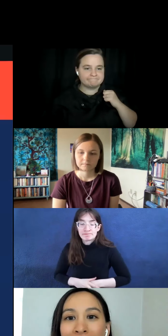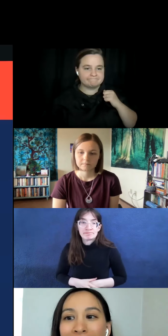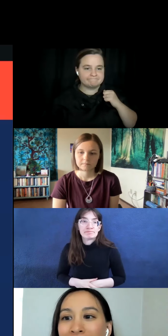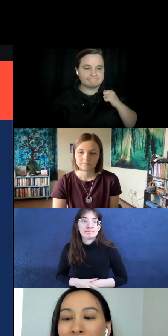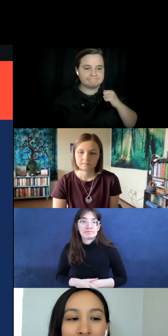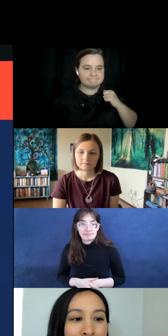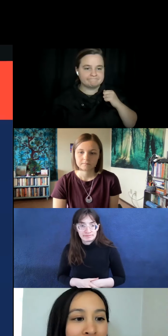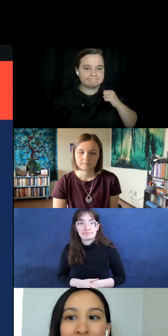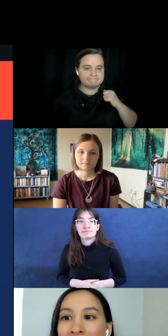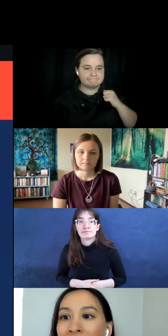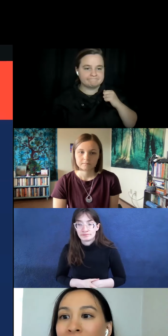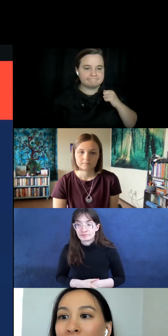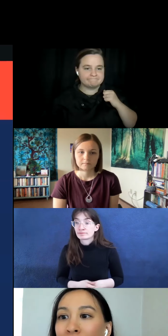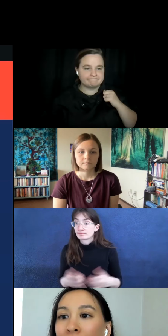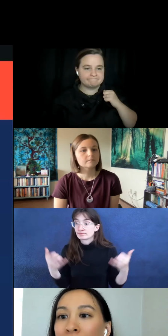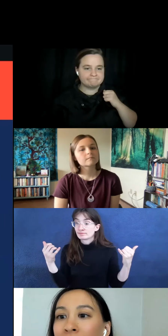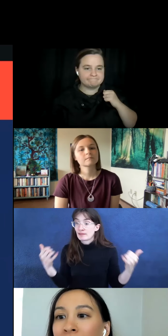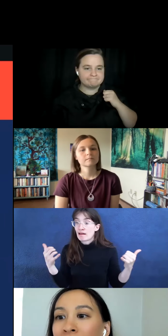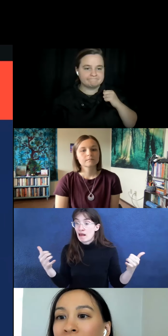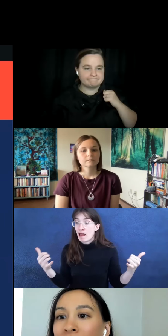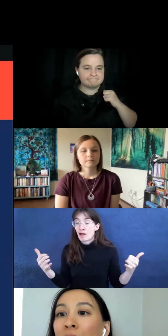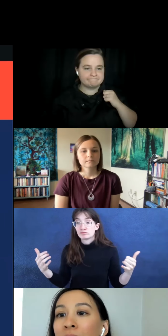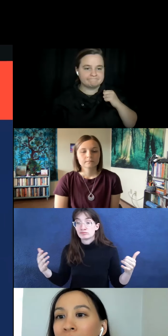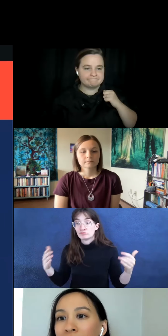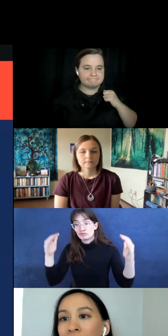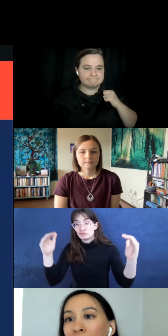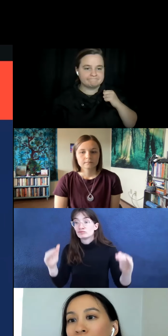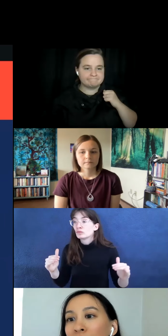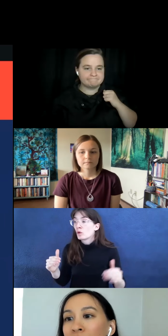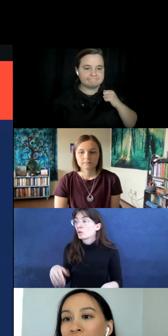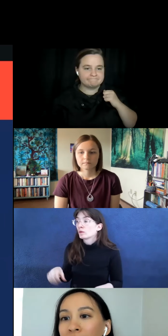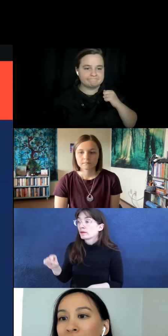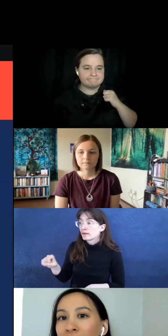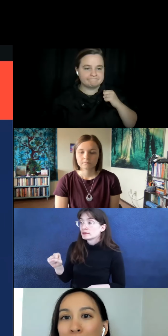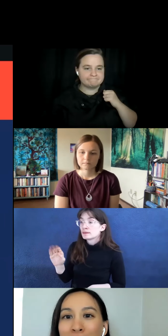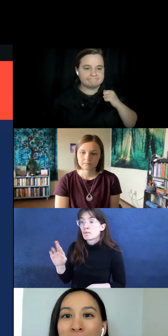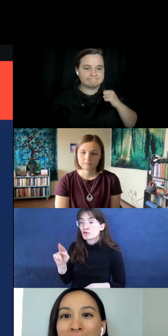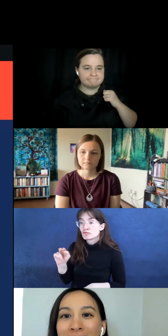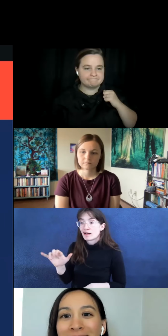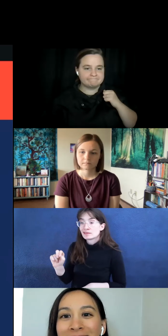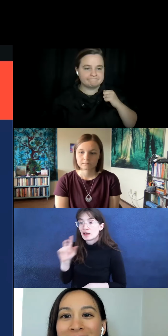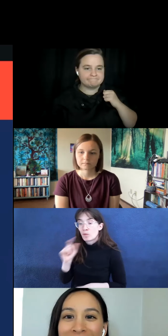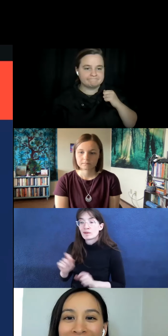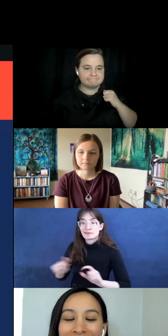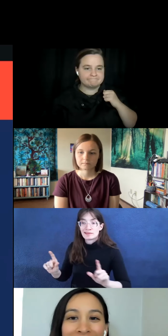All right. So now getting into, oh yes, Brennan will send out copies of the